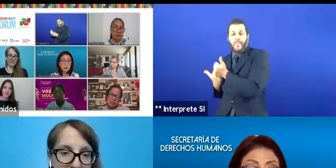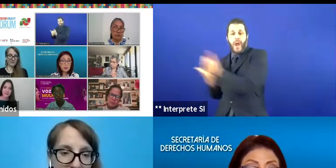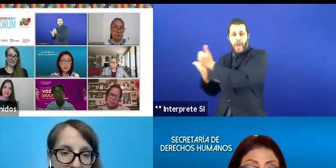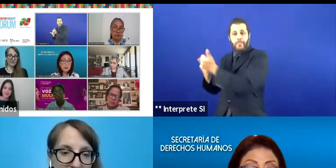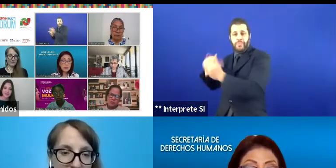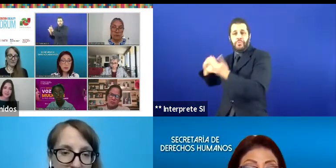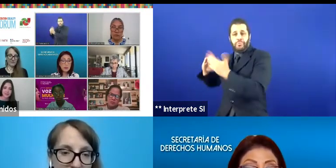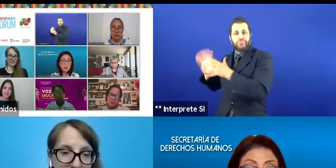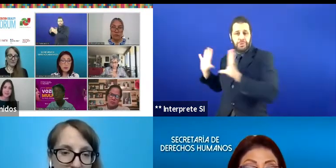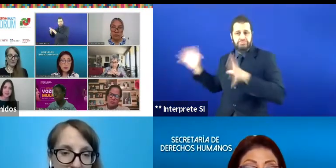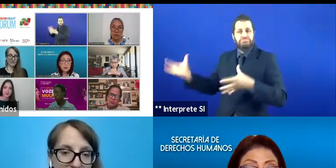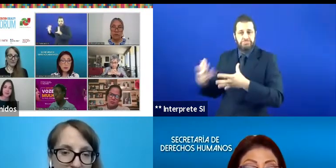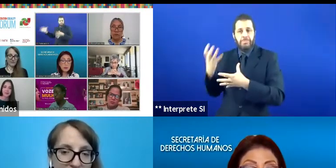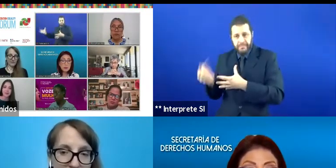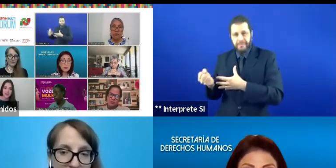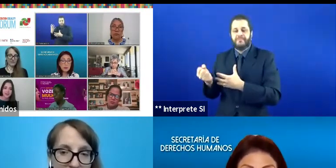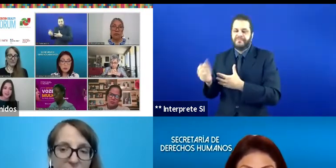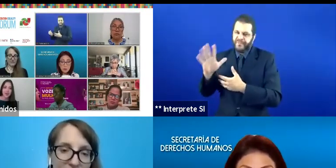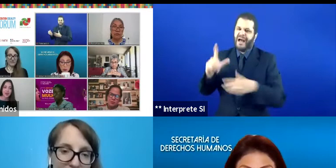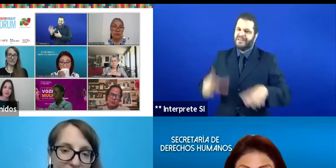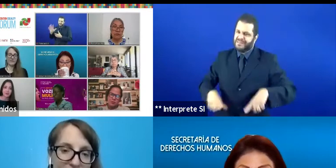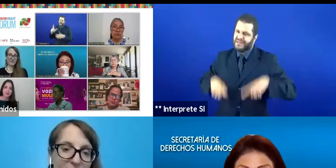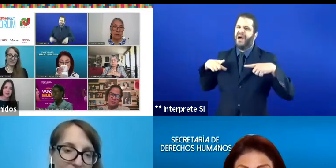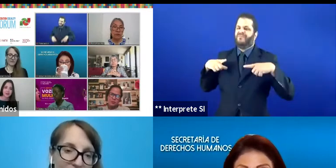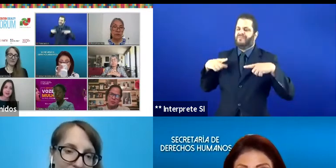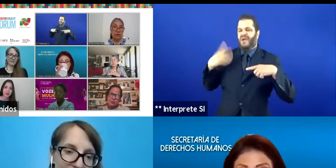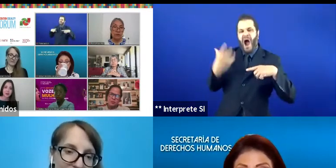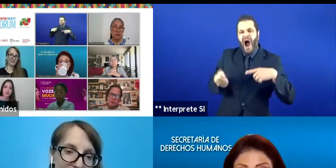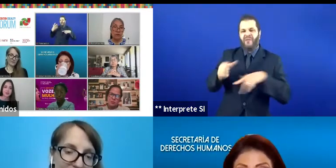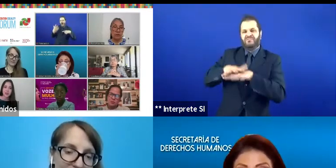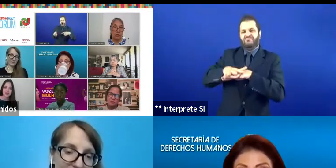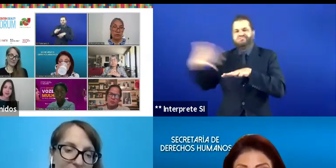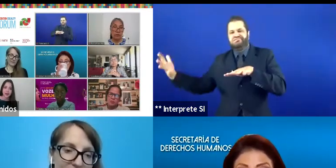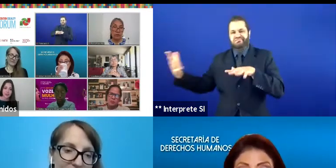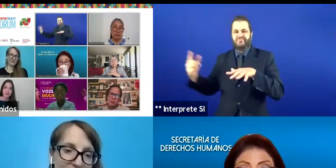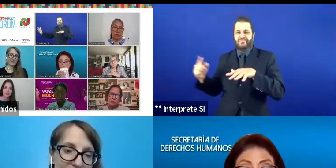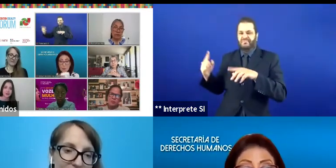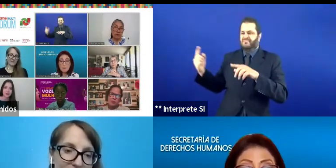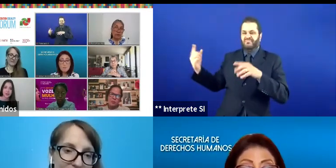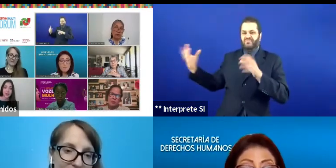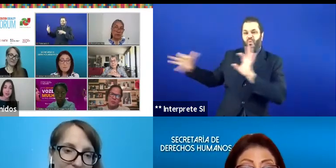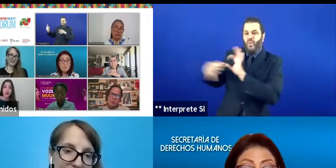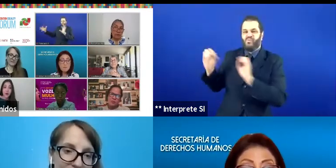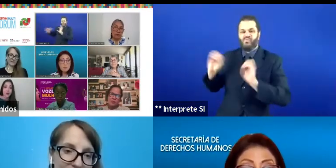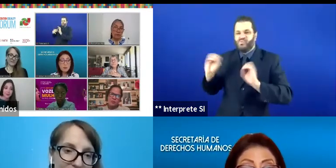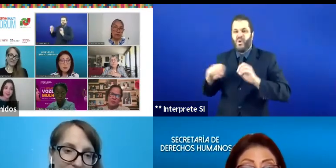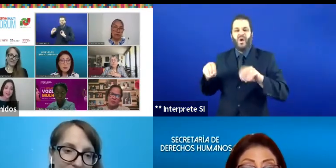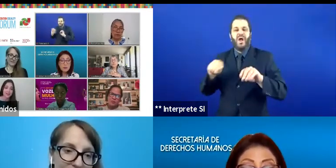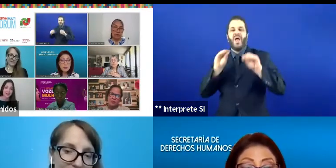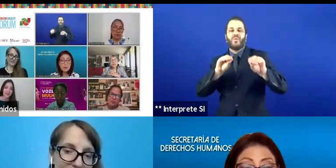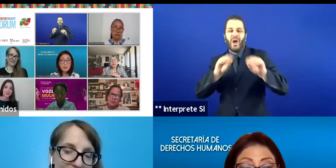the system is, starting from the mentality of the people that are across and are near to the girl, her own mentality,